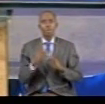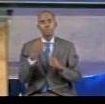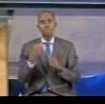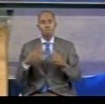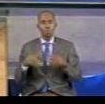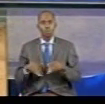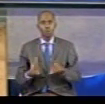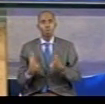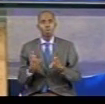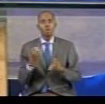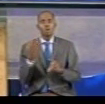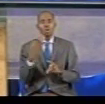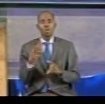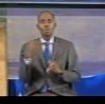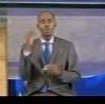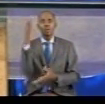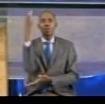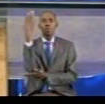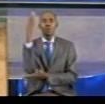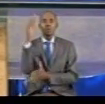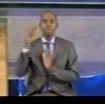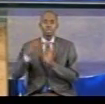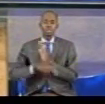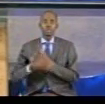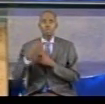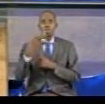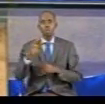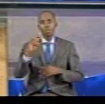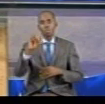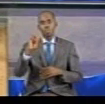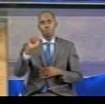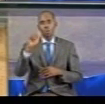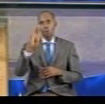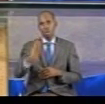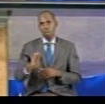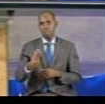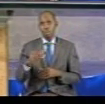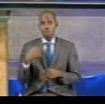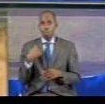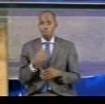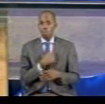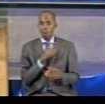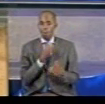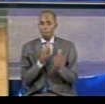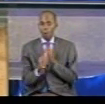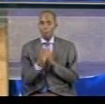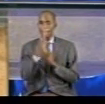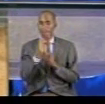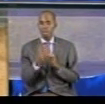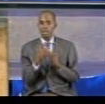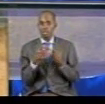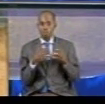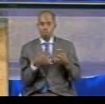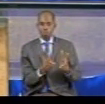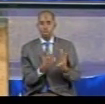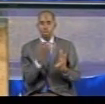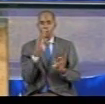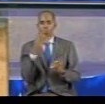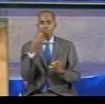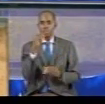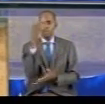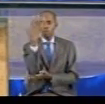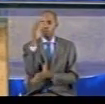the wilderness of Moab. Think about that. We passed by the way of the wilderness